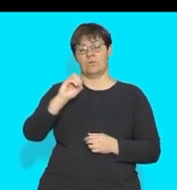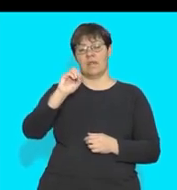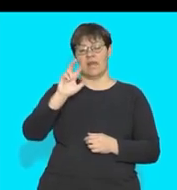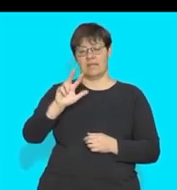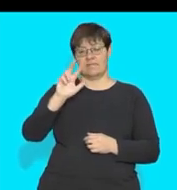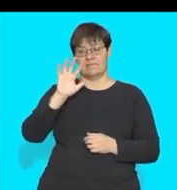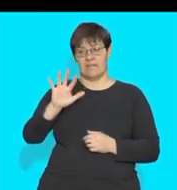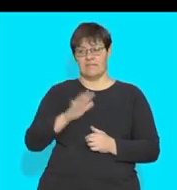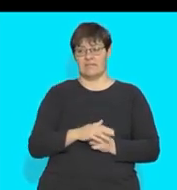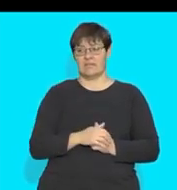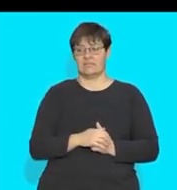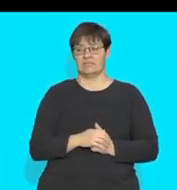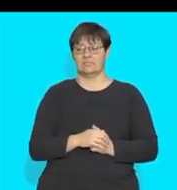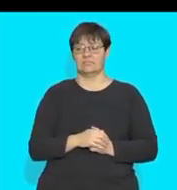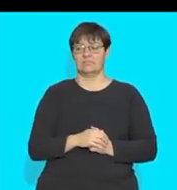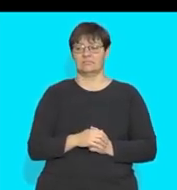0.085.